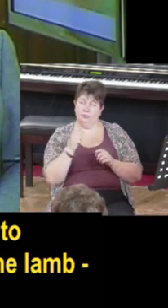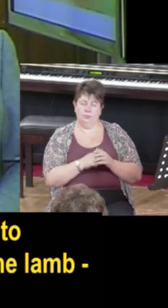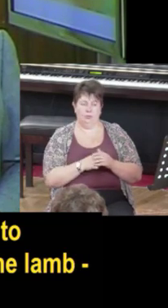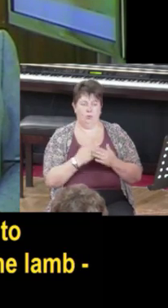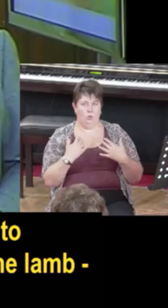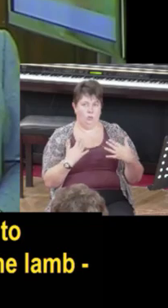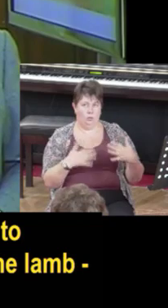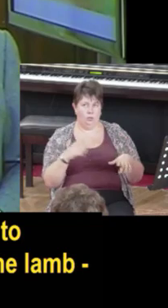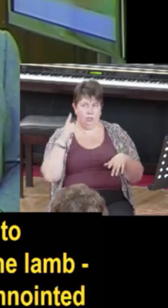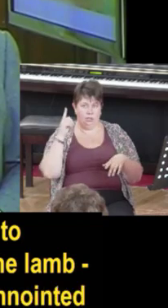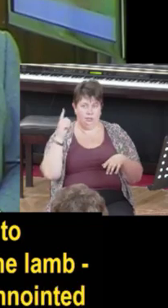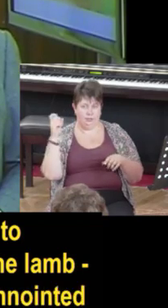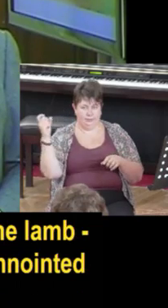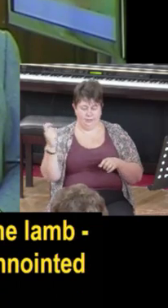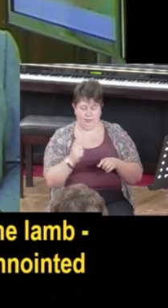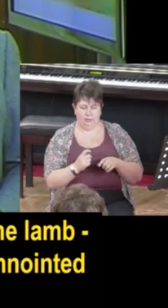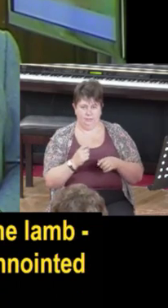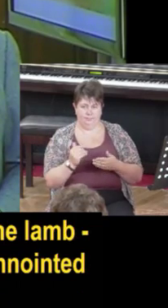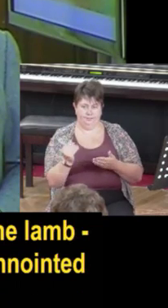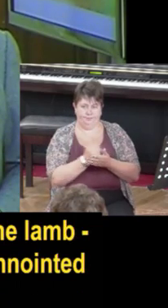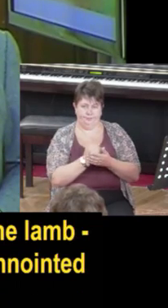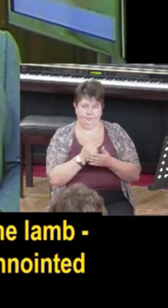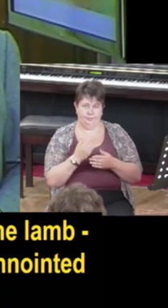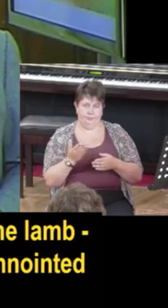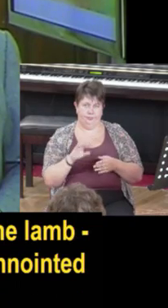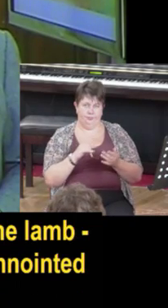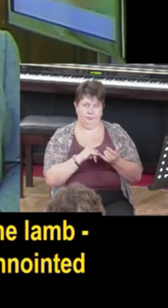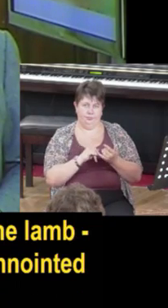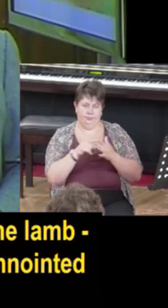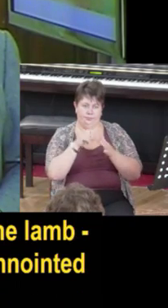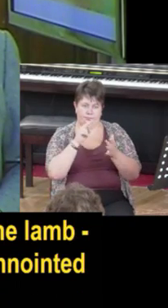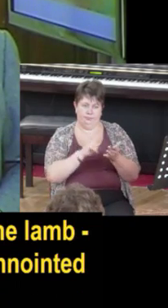came save us from our sin.